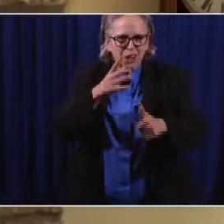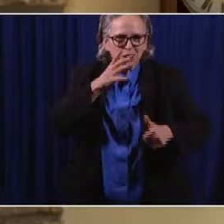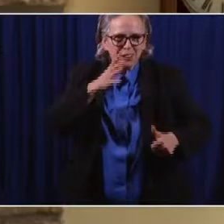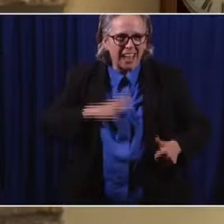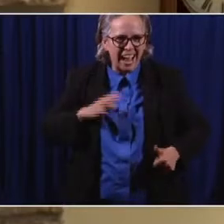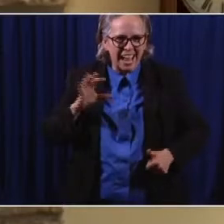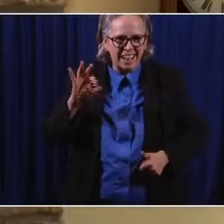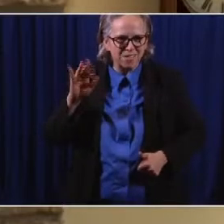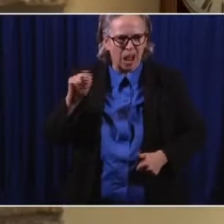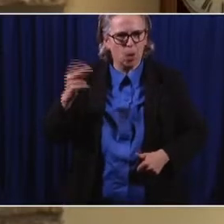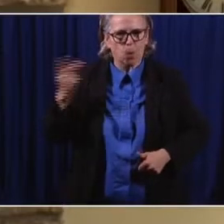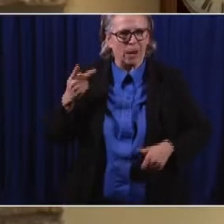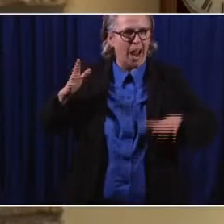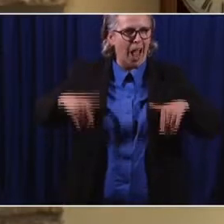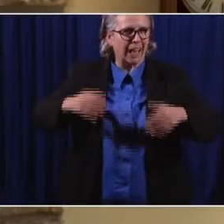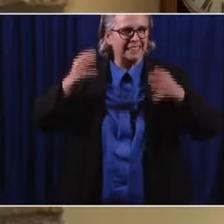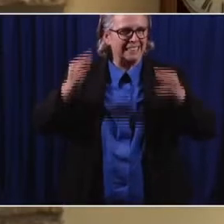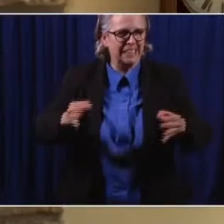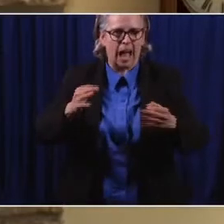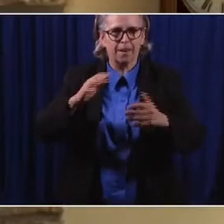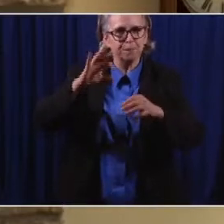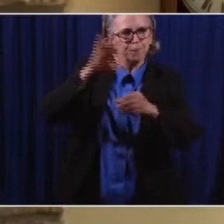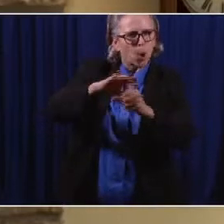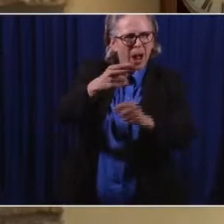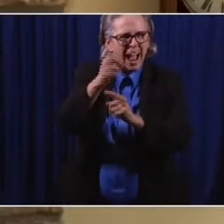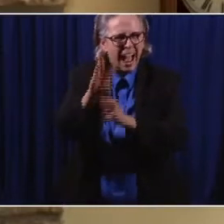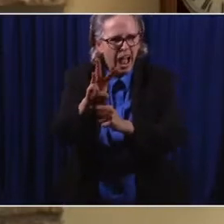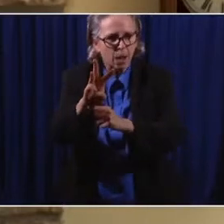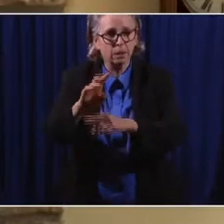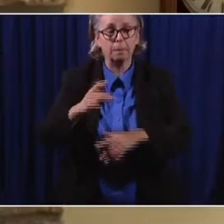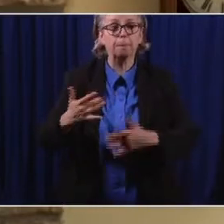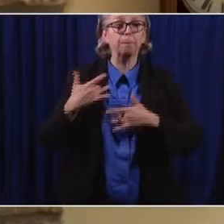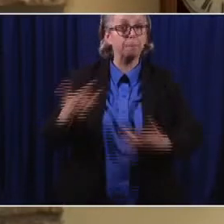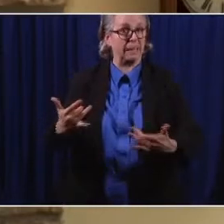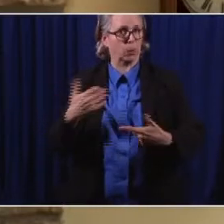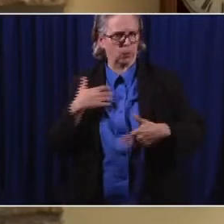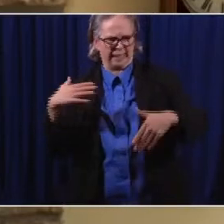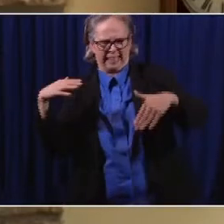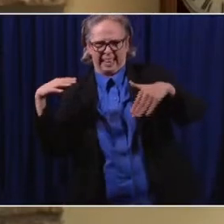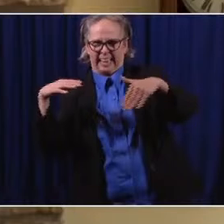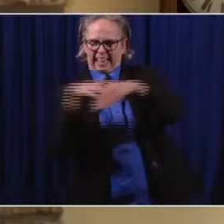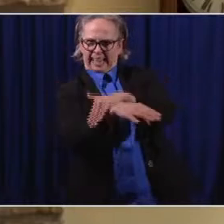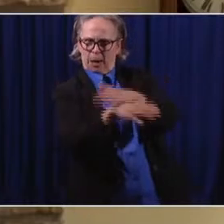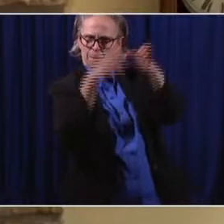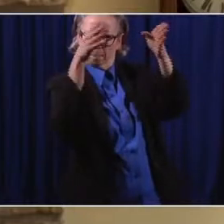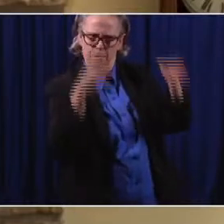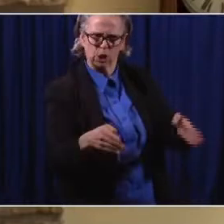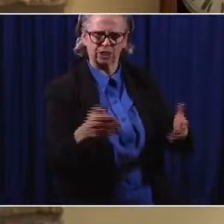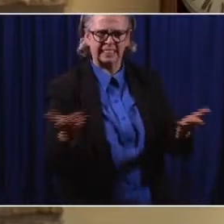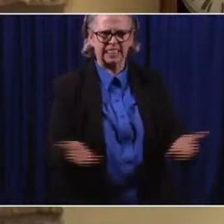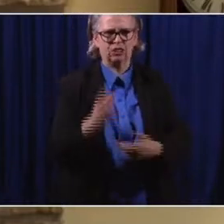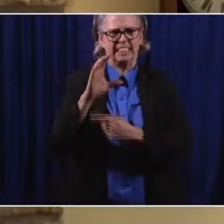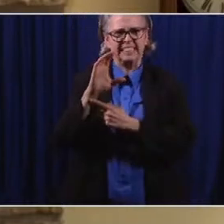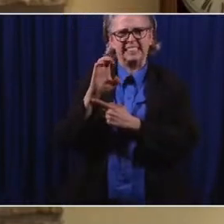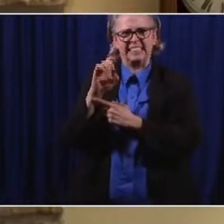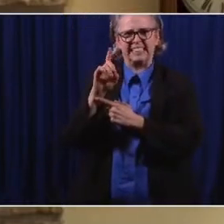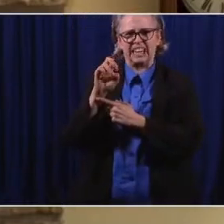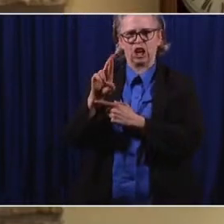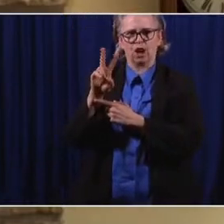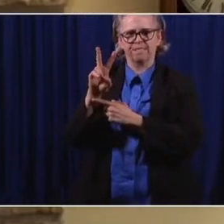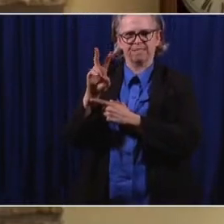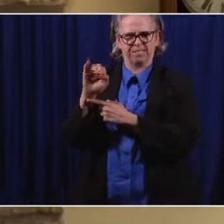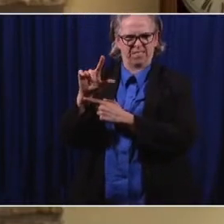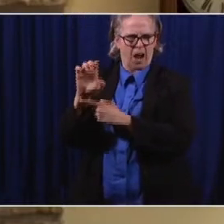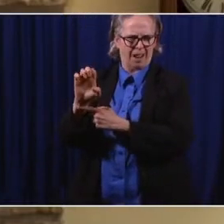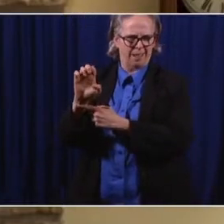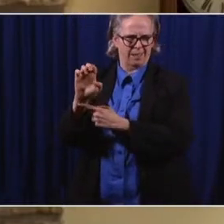yet. We normally vote here in Cedarville and go in and vote in person, but I'll